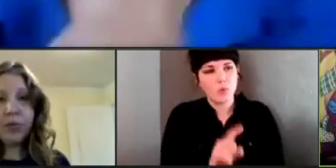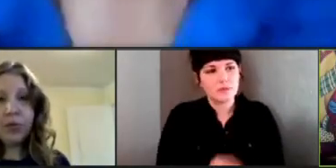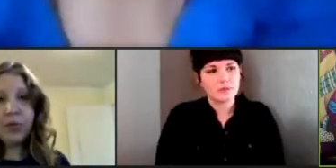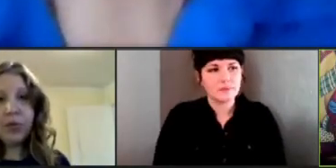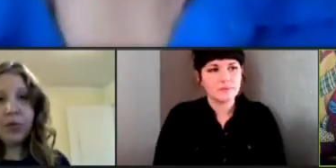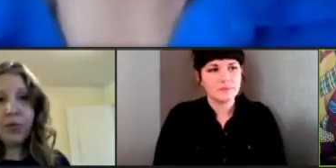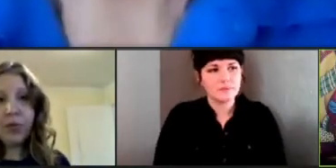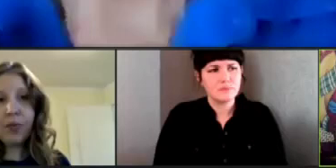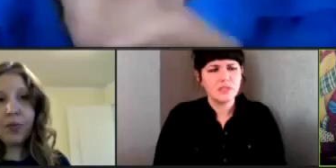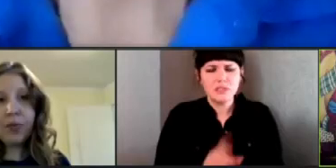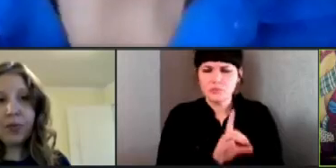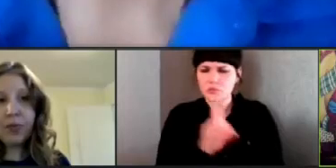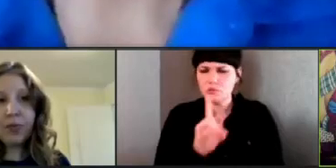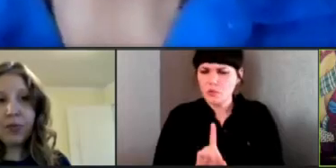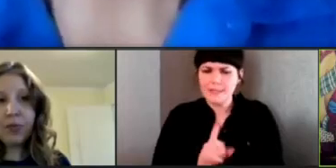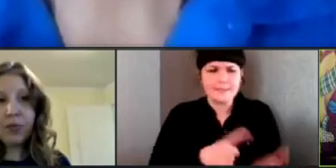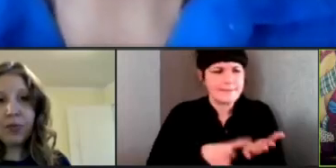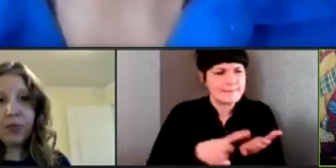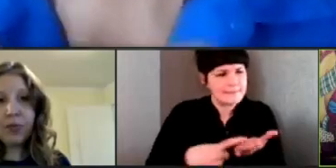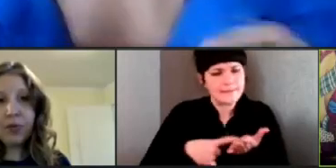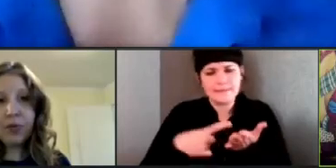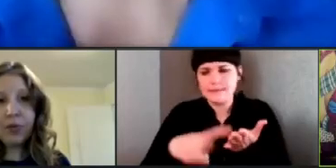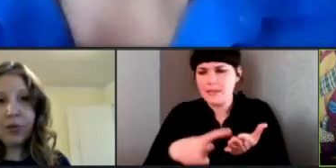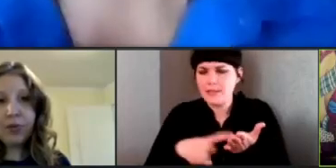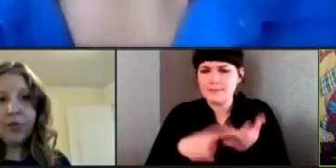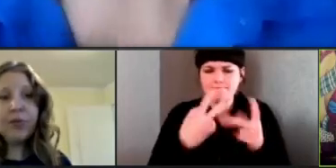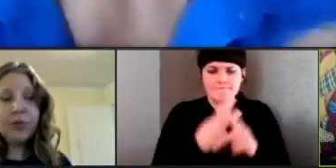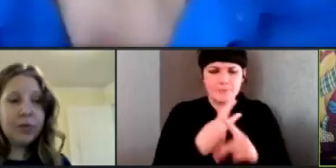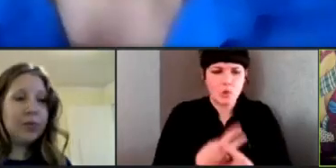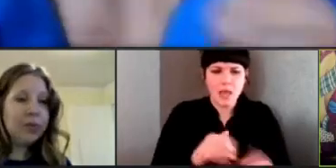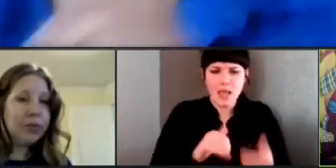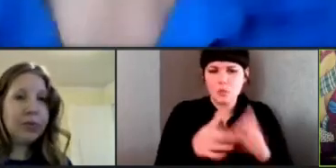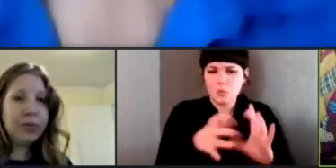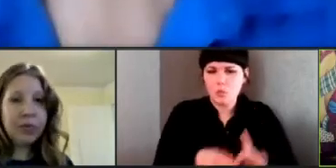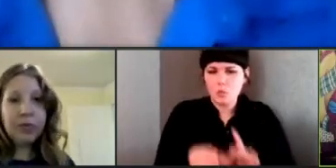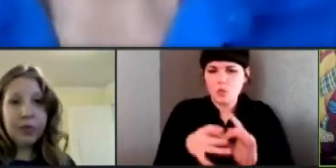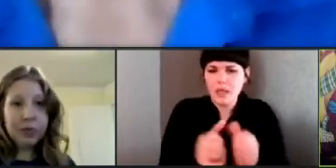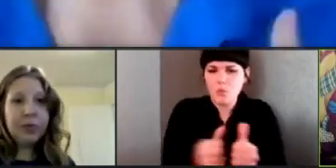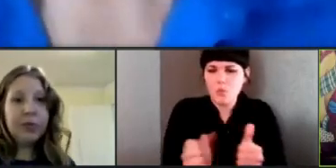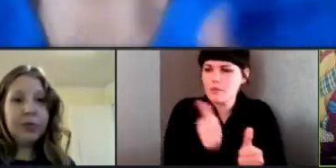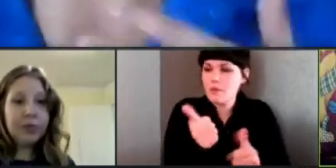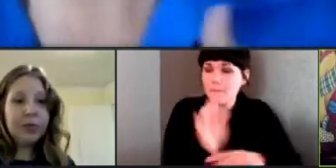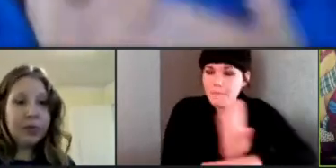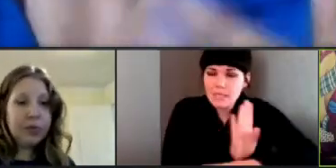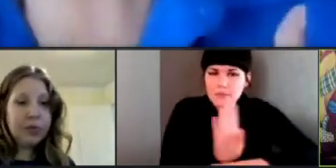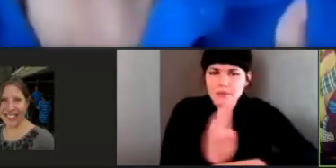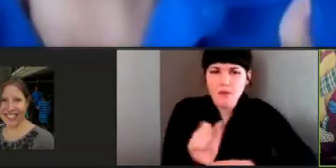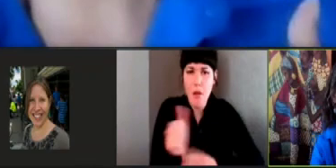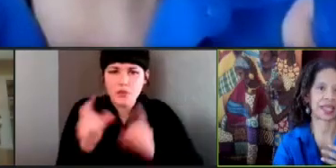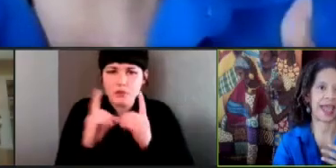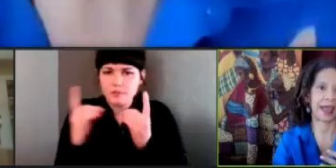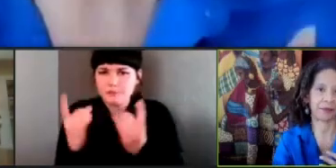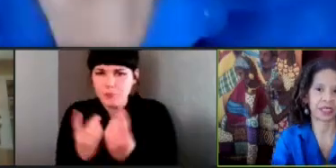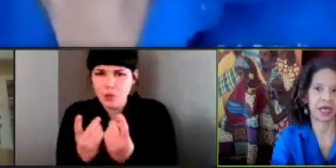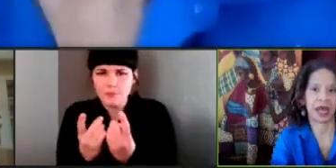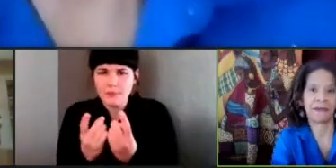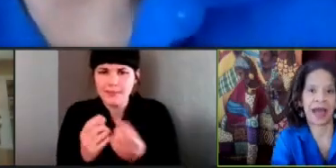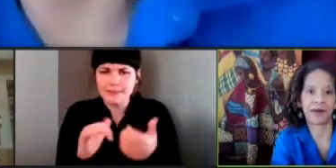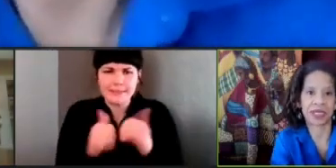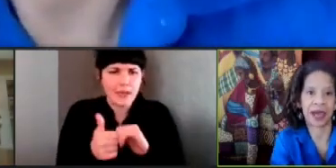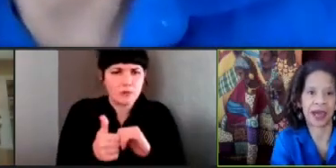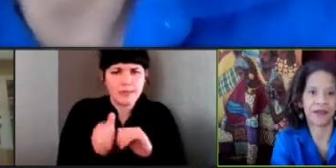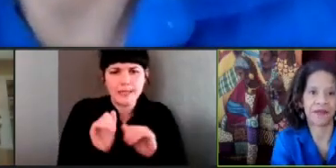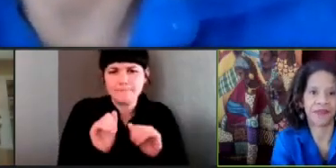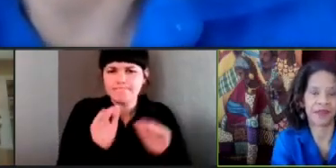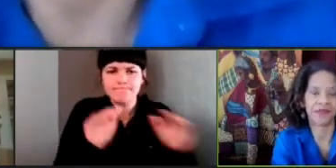you coordinating with other businesses or other departments around getting information out